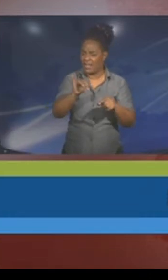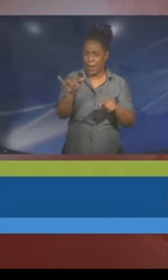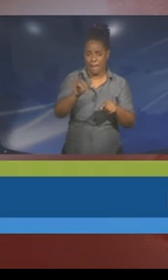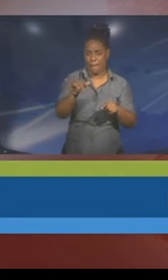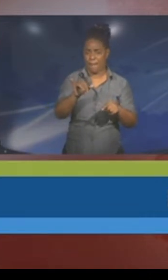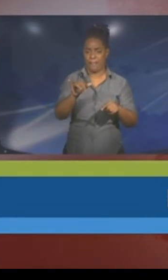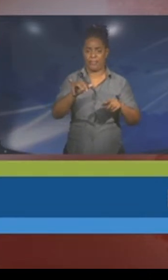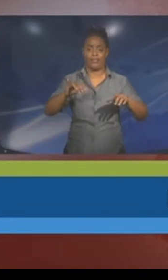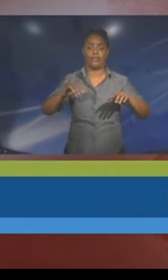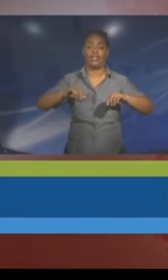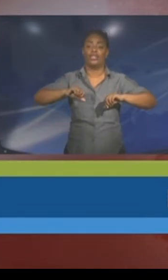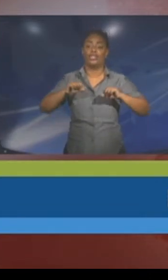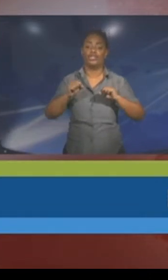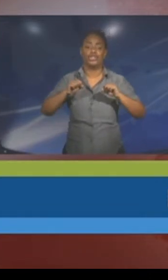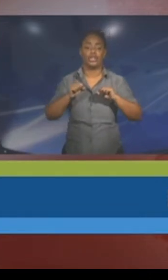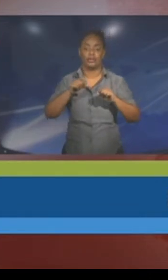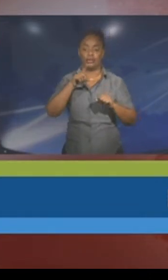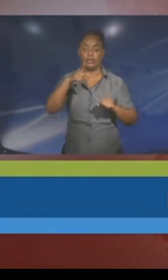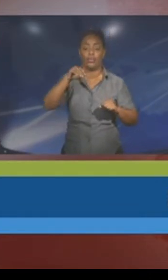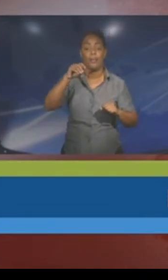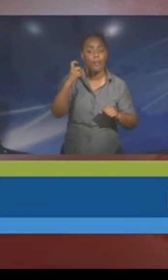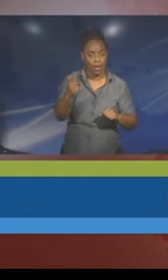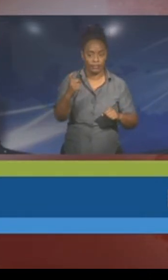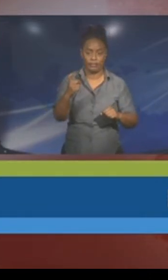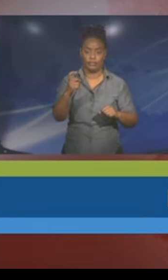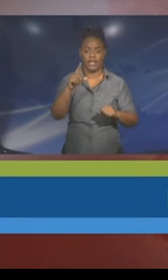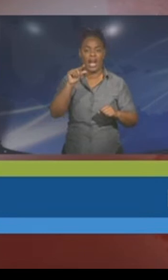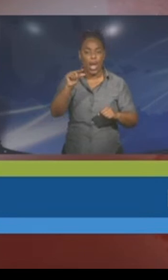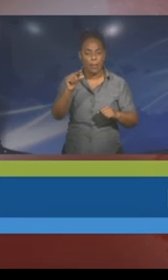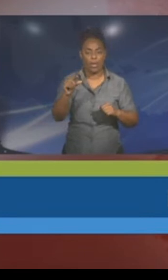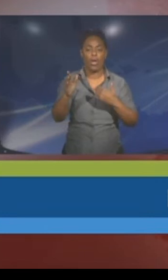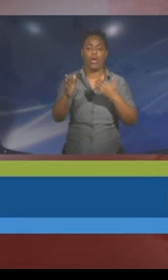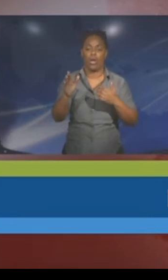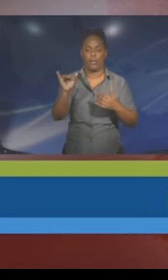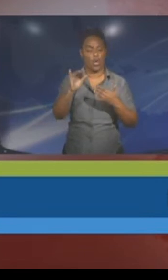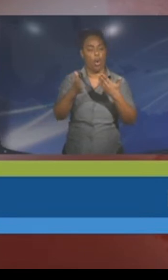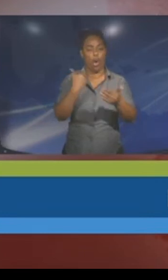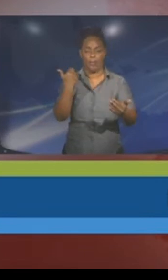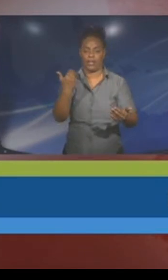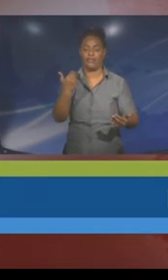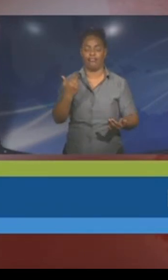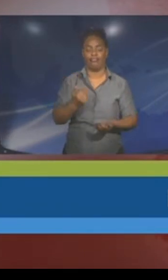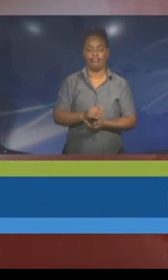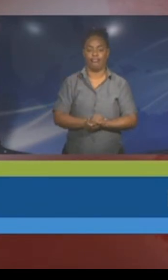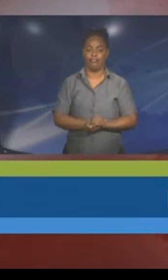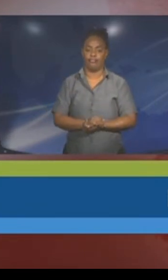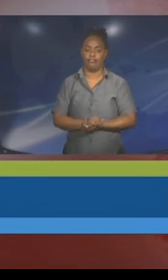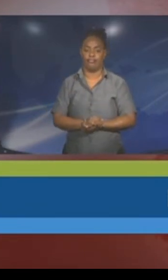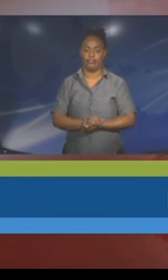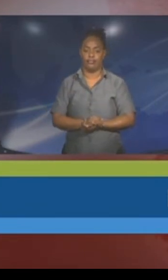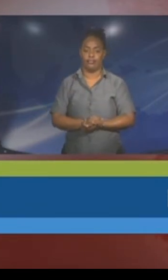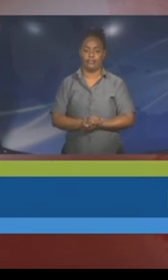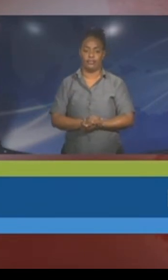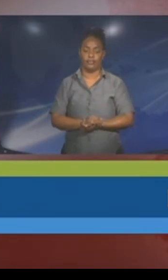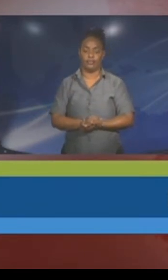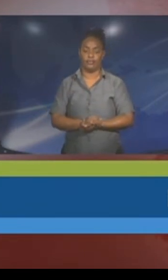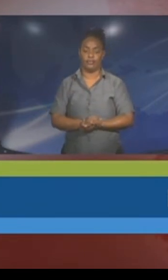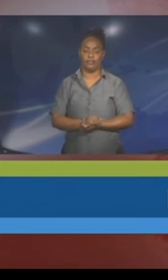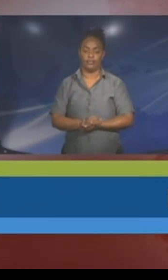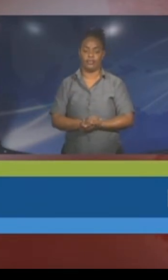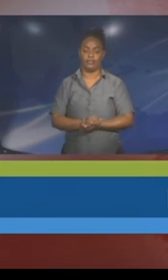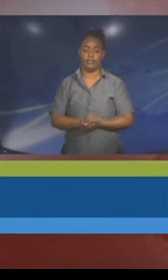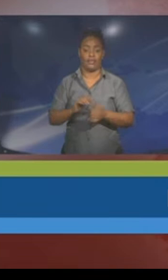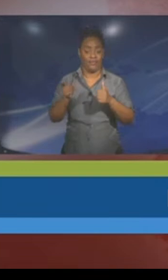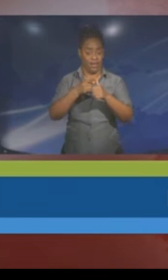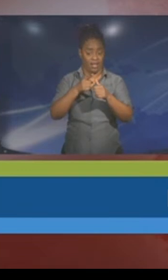some instances, and of course resembles smallpox as well. Next slide. So the typical presentation